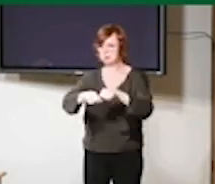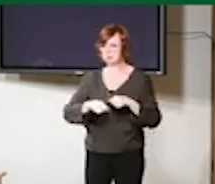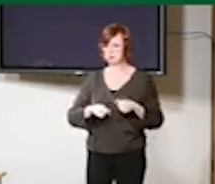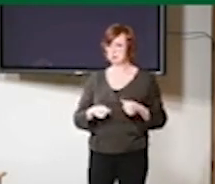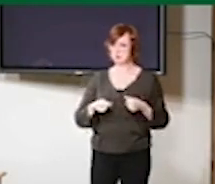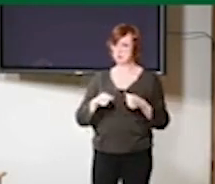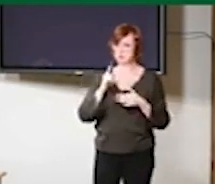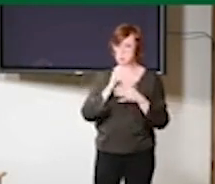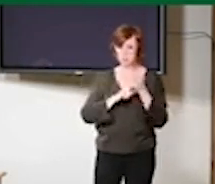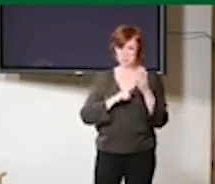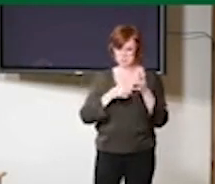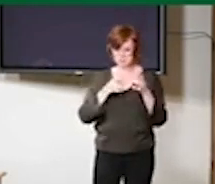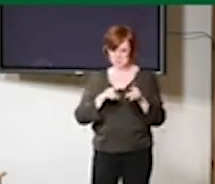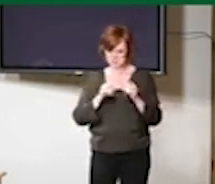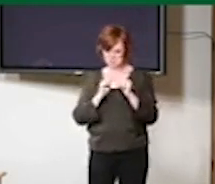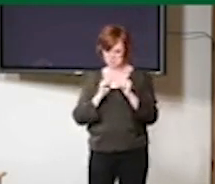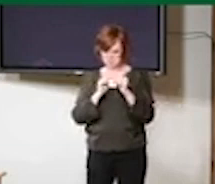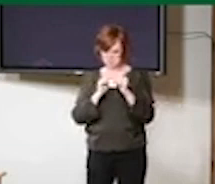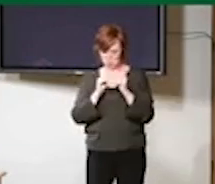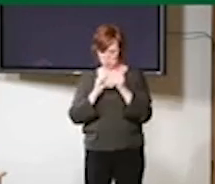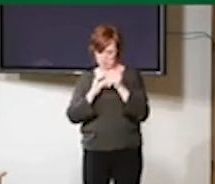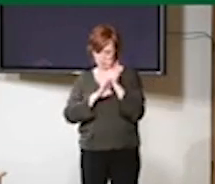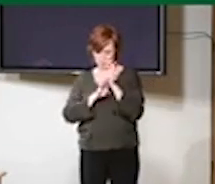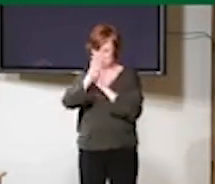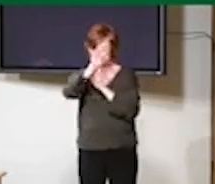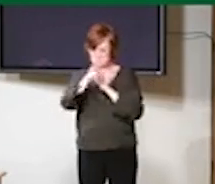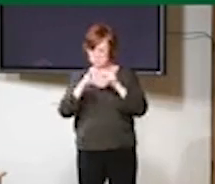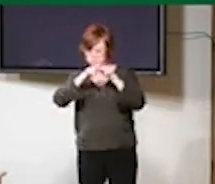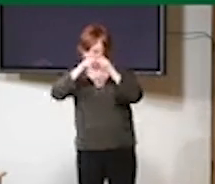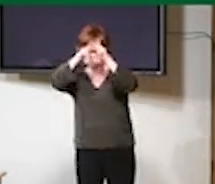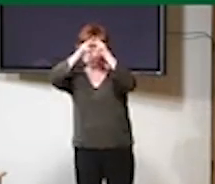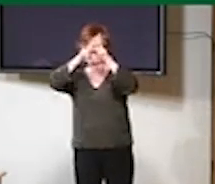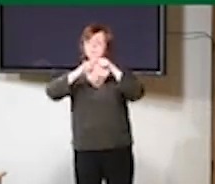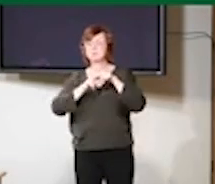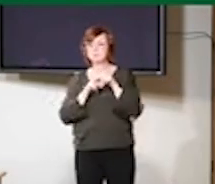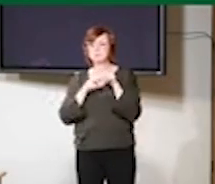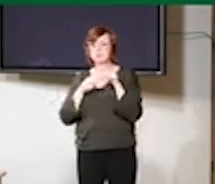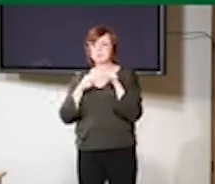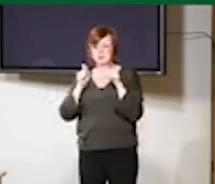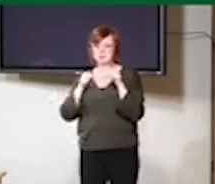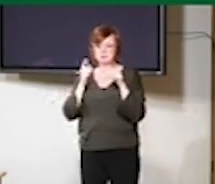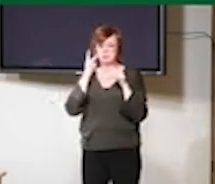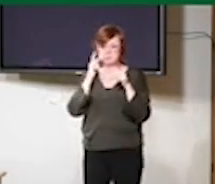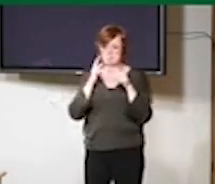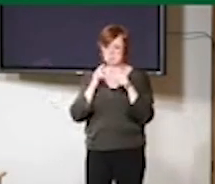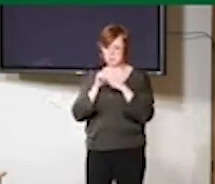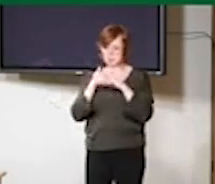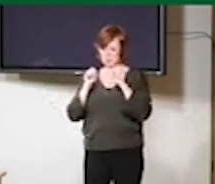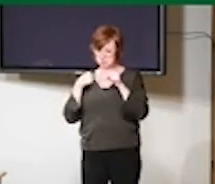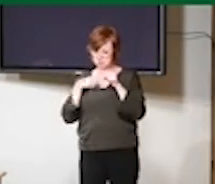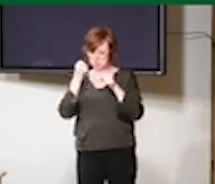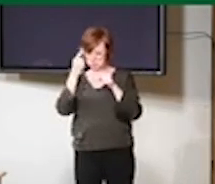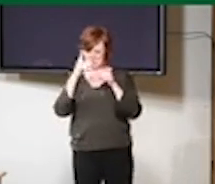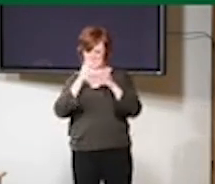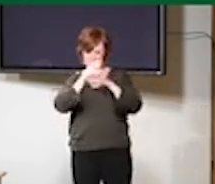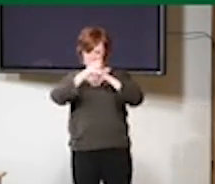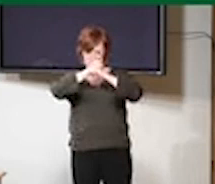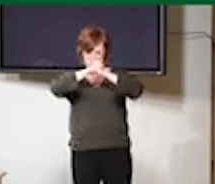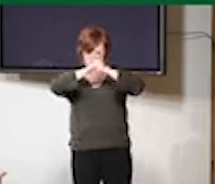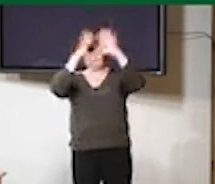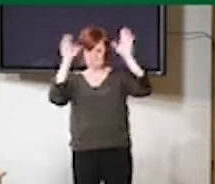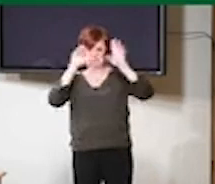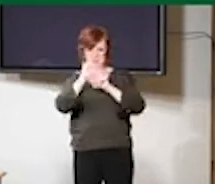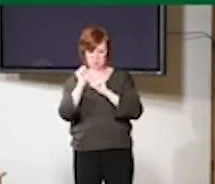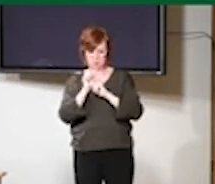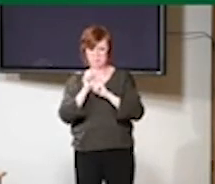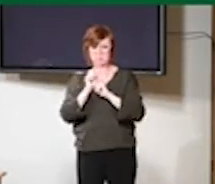settings, what can we do more based on the cases that will now present over the next 2 weeks, better understanding of those situations.